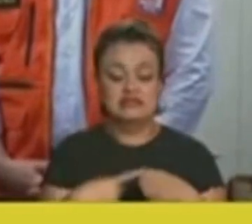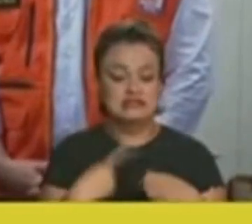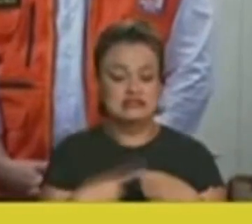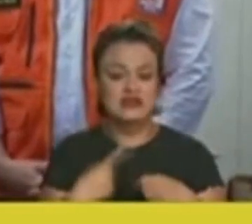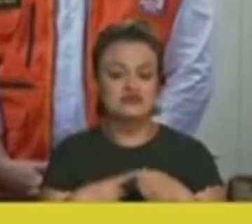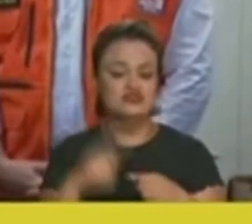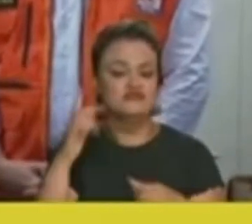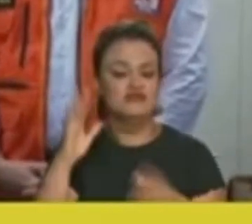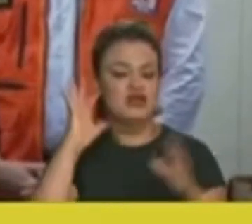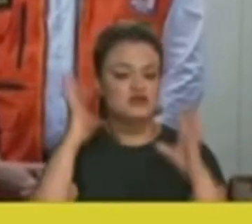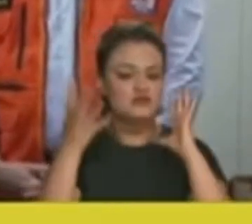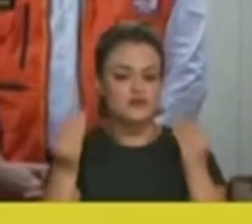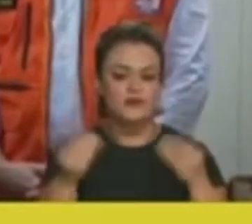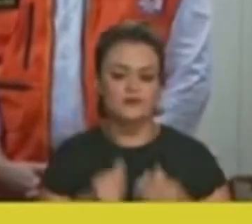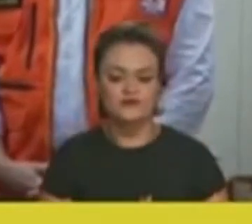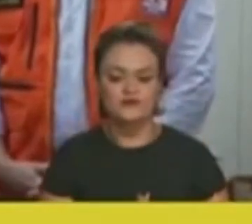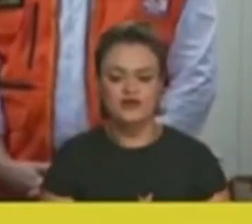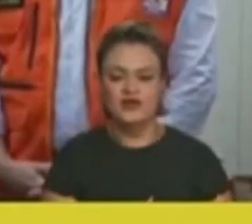rainfalls, but